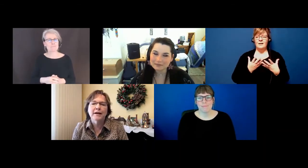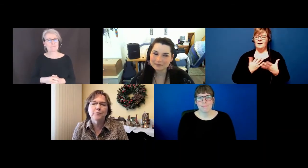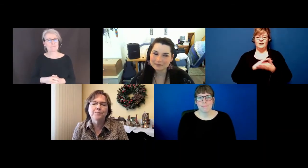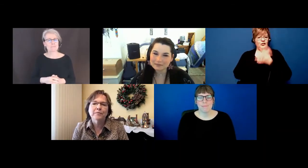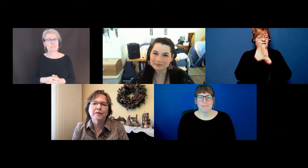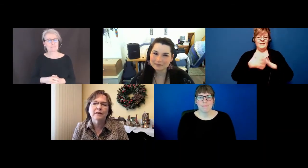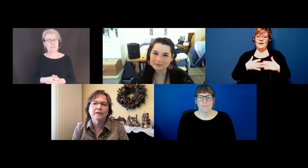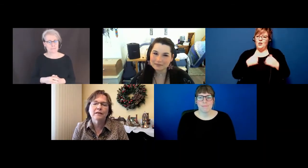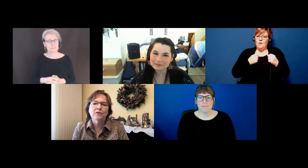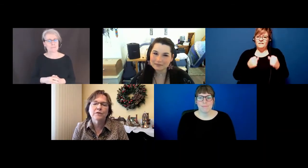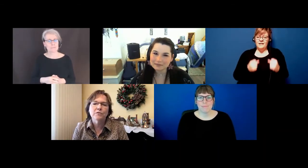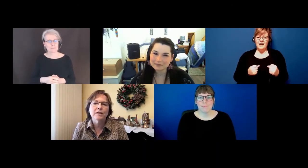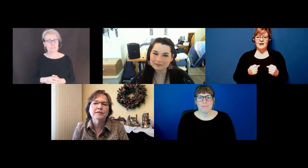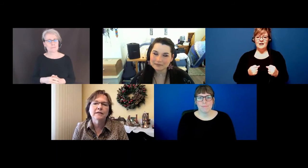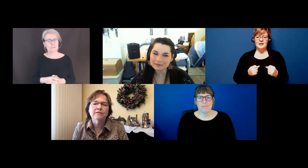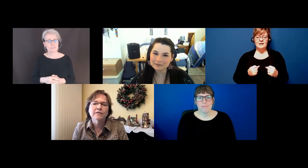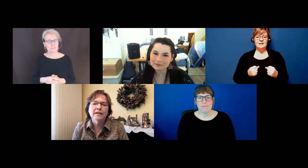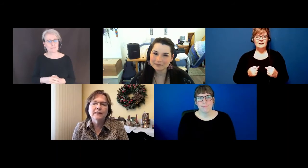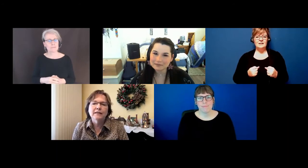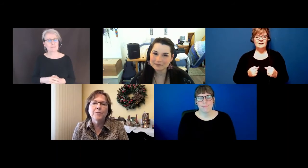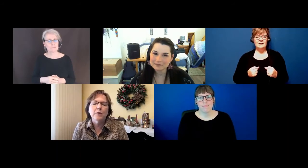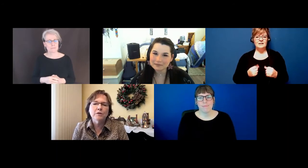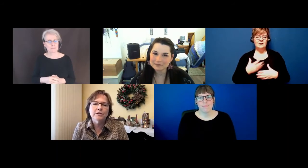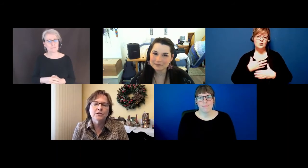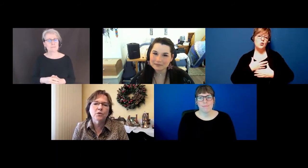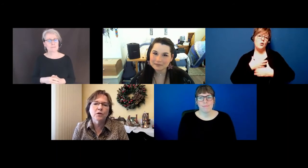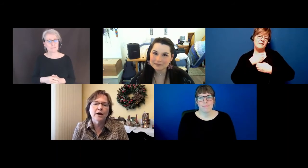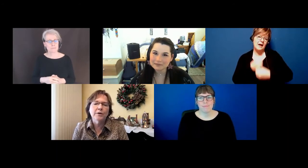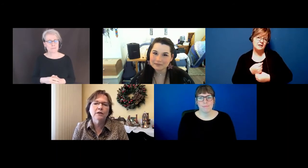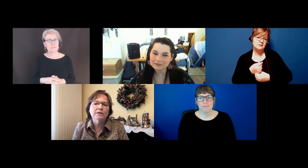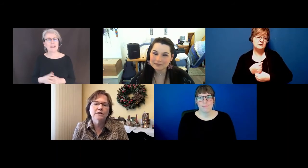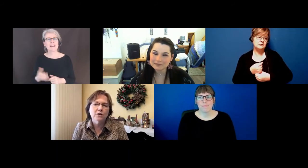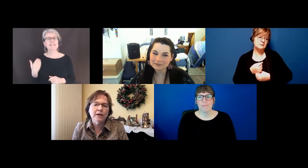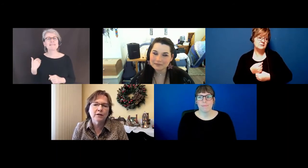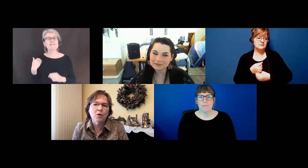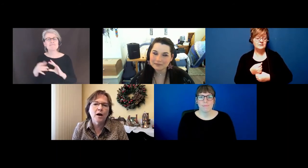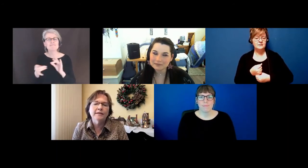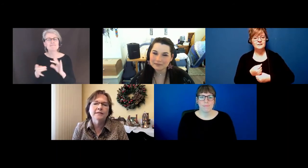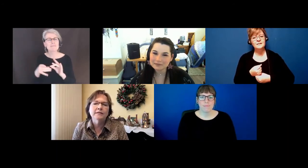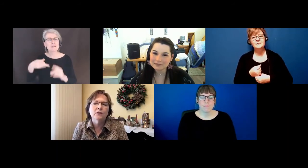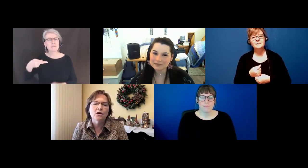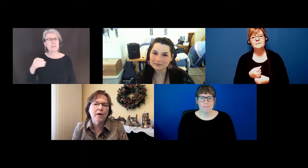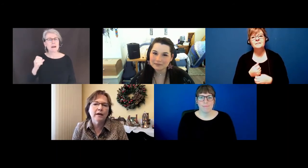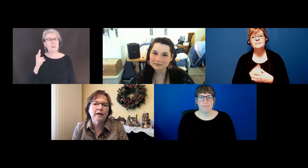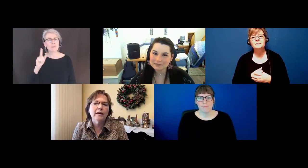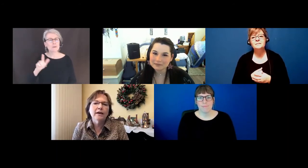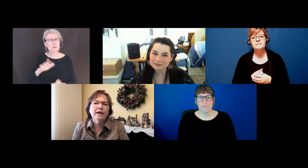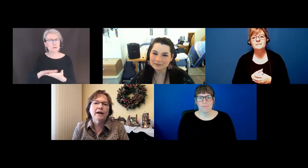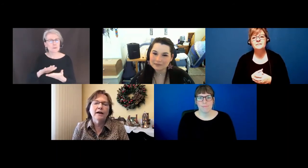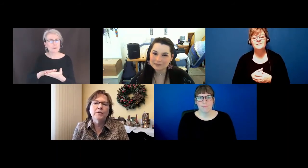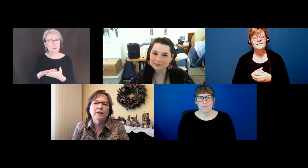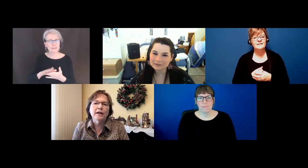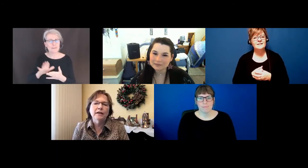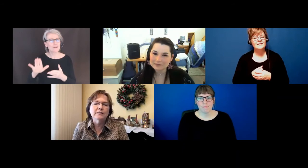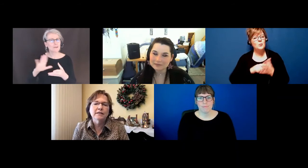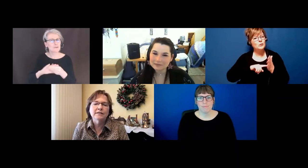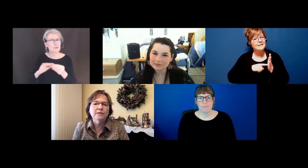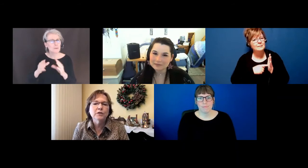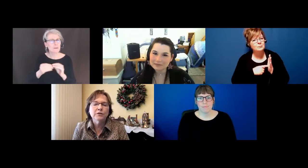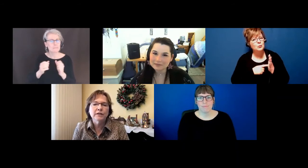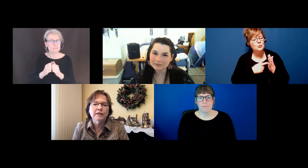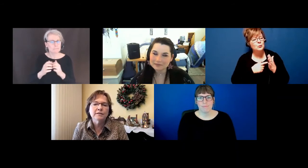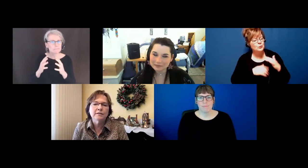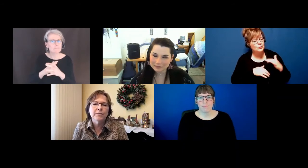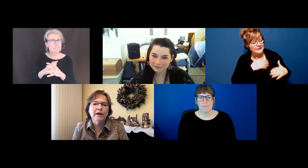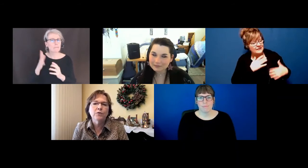was, the thrust of the Powell School, how it got started, why it's still going. I could say